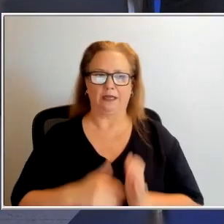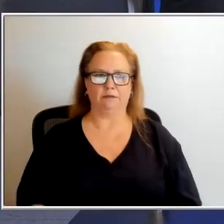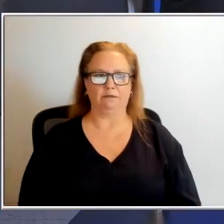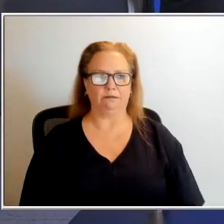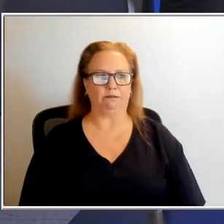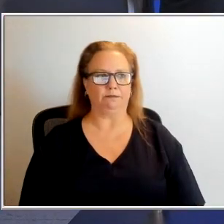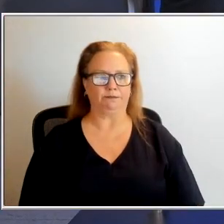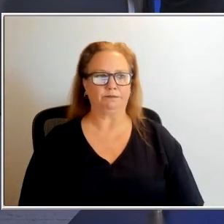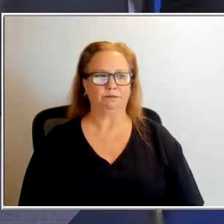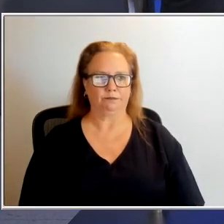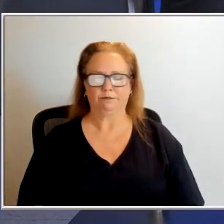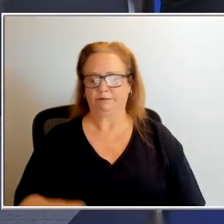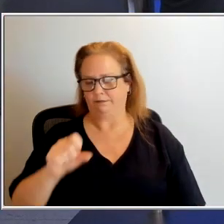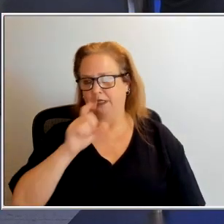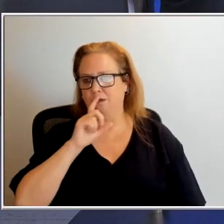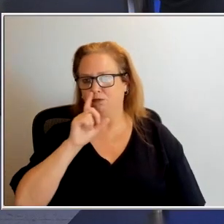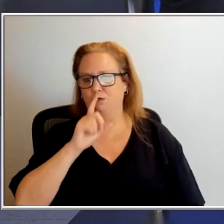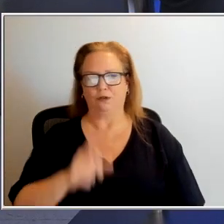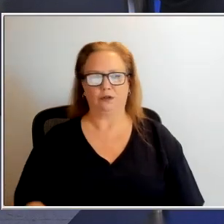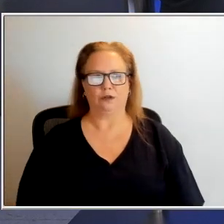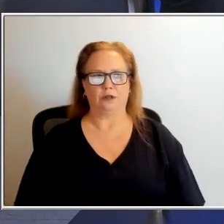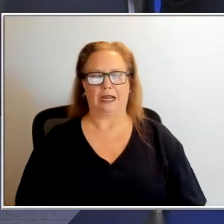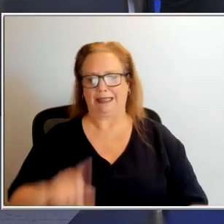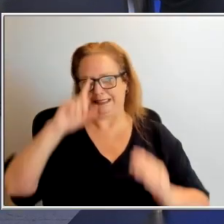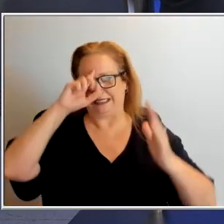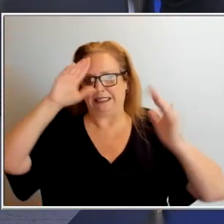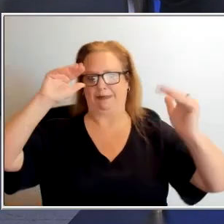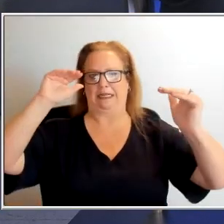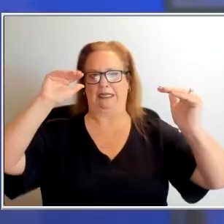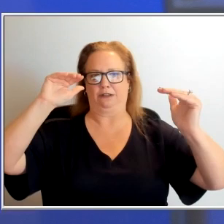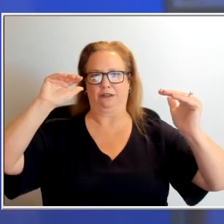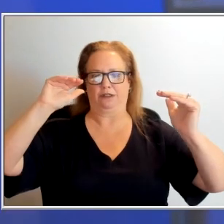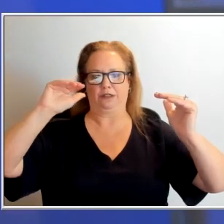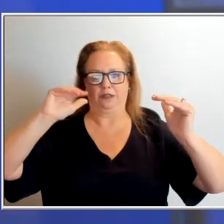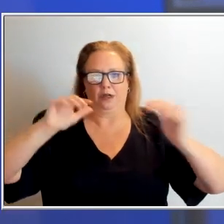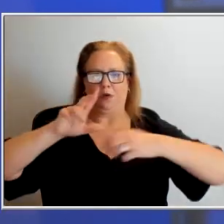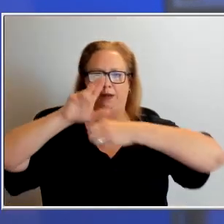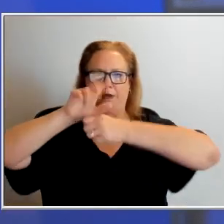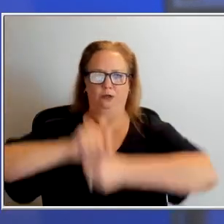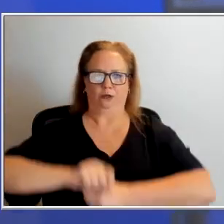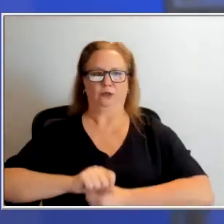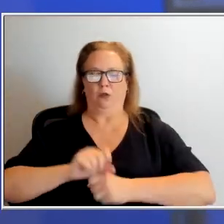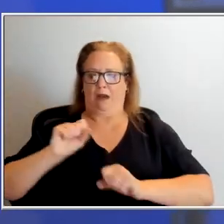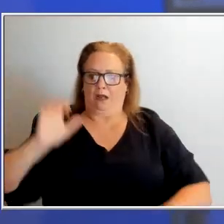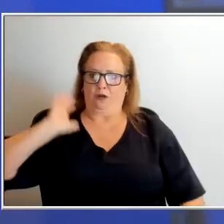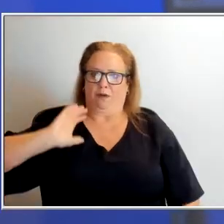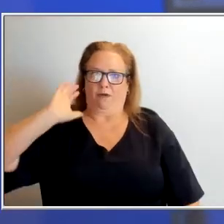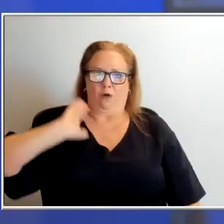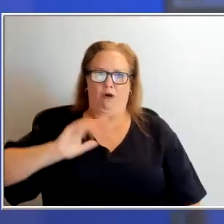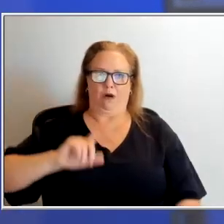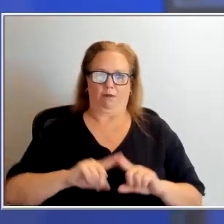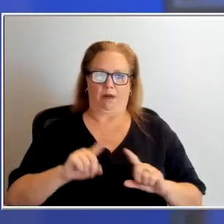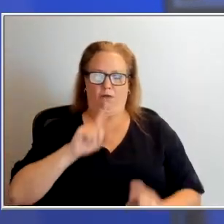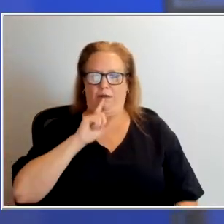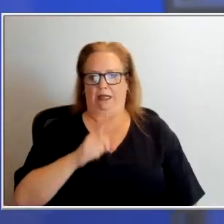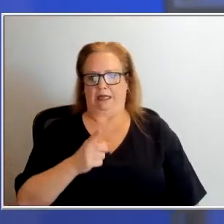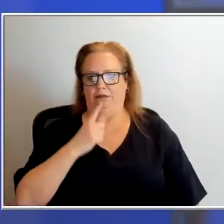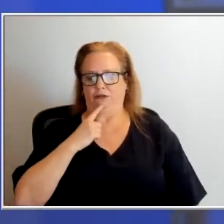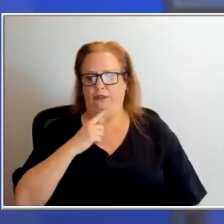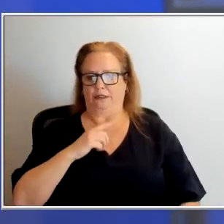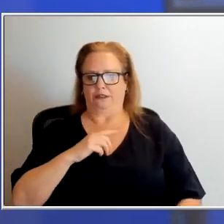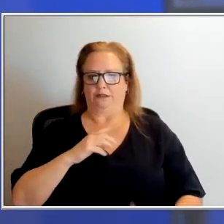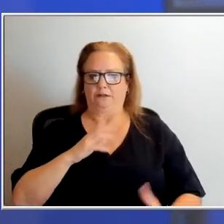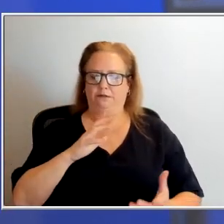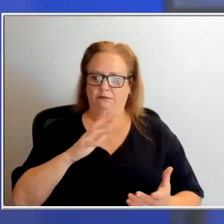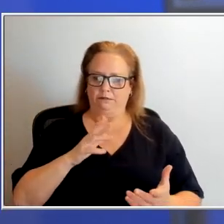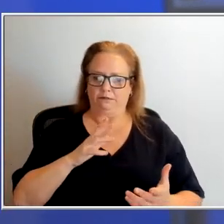I was, had these expectations, of like what I'm used to being able to do. But really, as you said, meeting a patient where